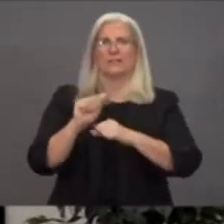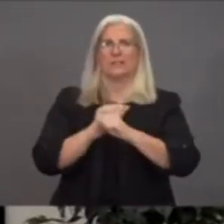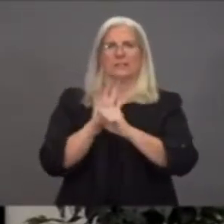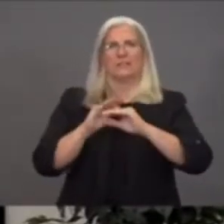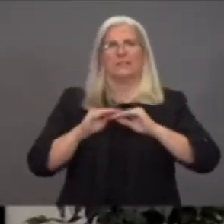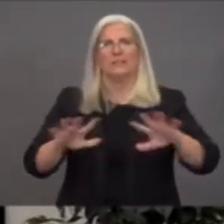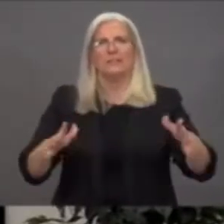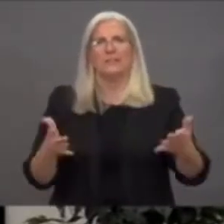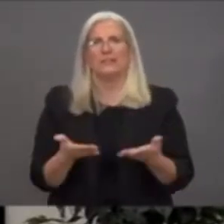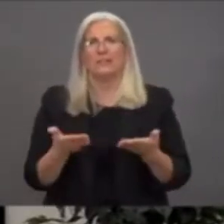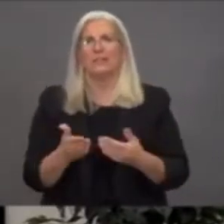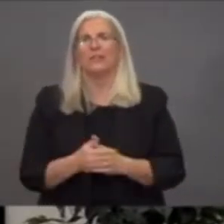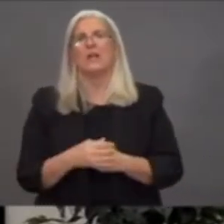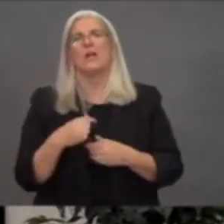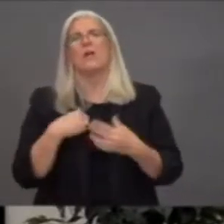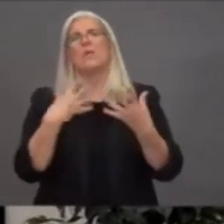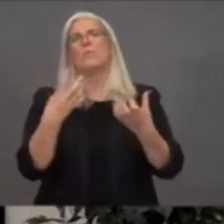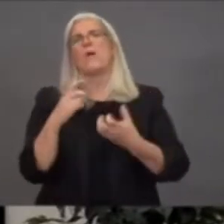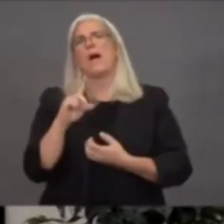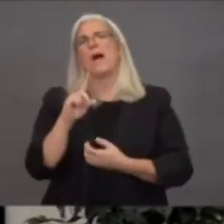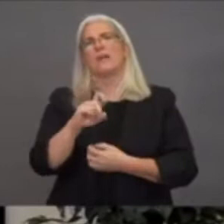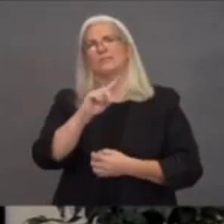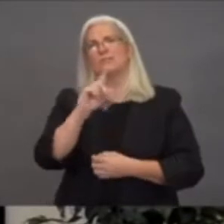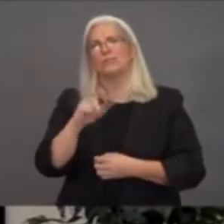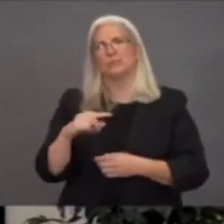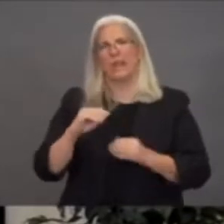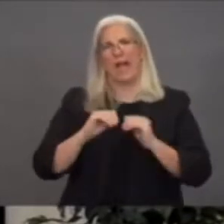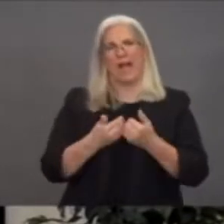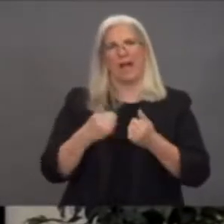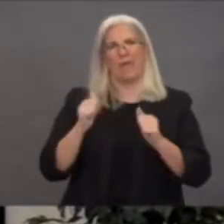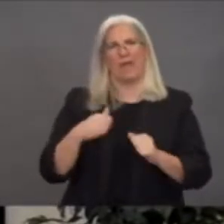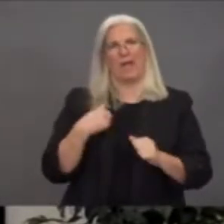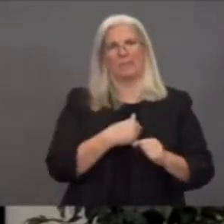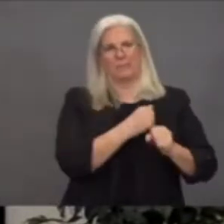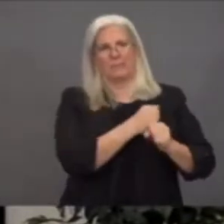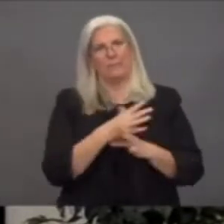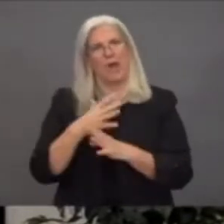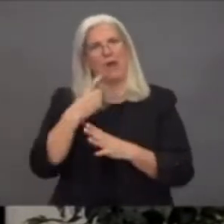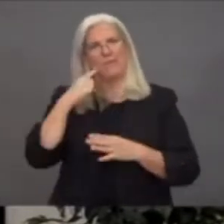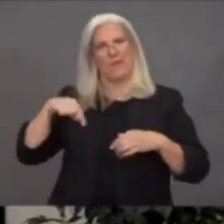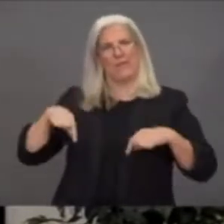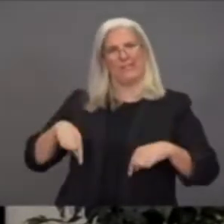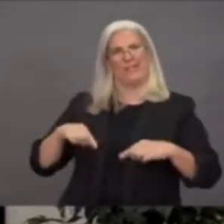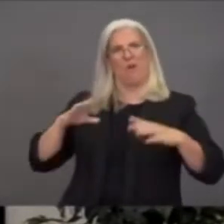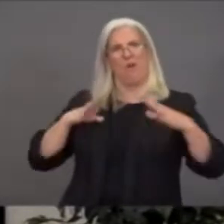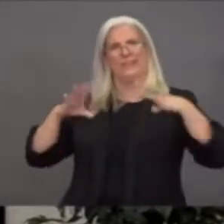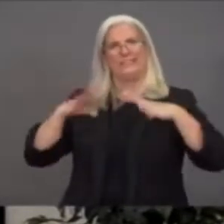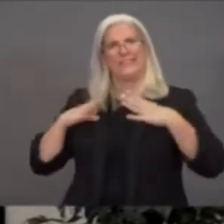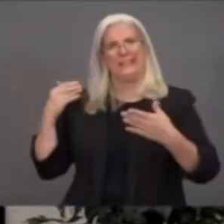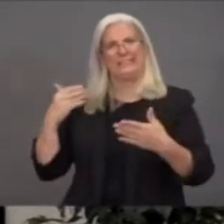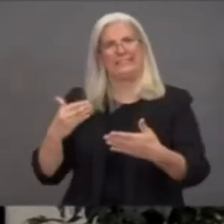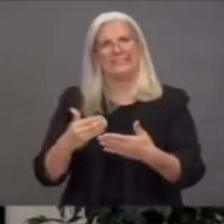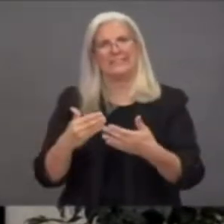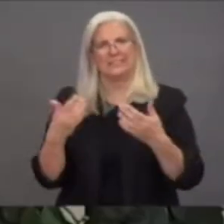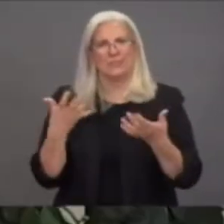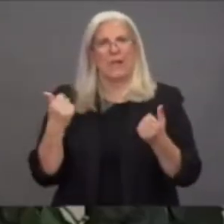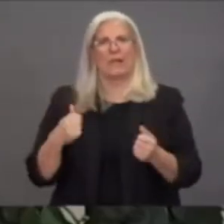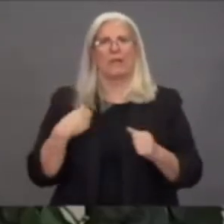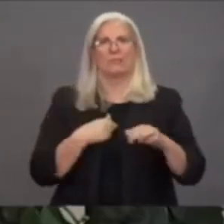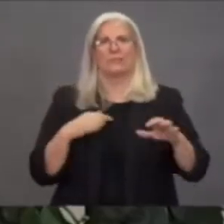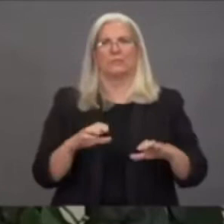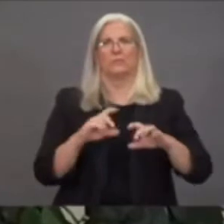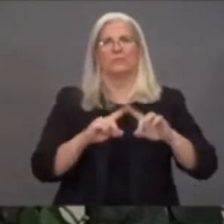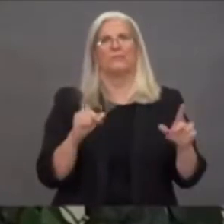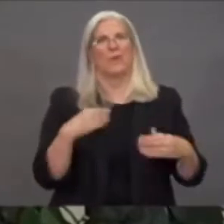question: what do you plan on doing differently this holiday season? Yeah, I was thinking about that recently, as I know many